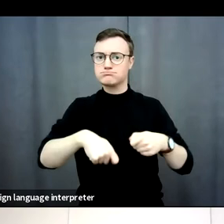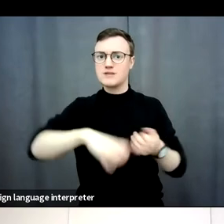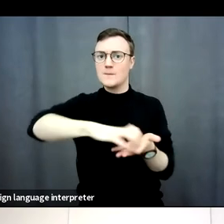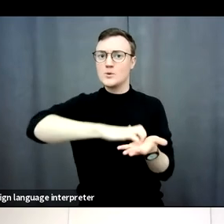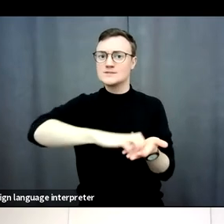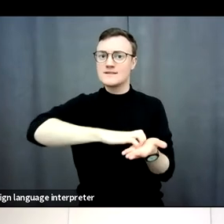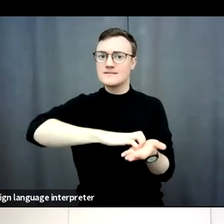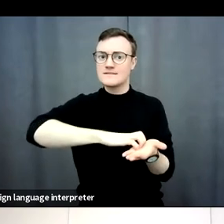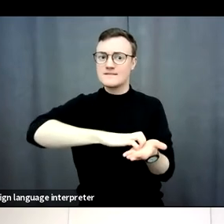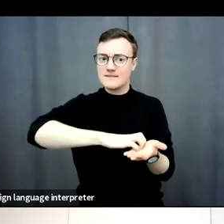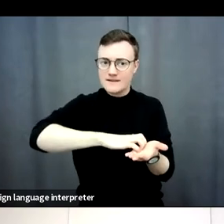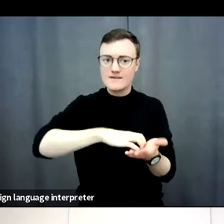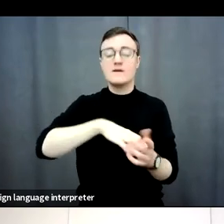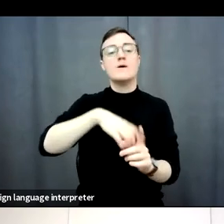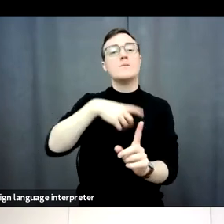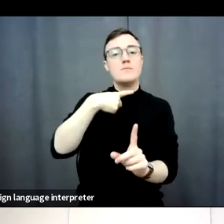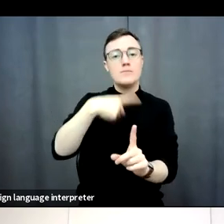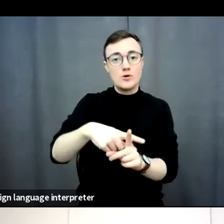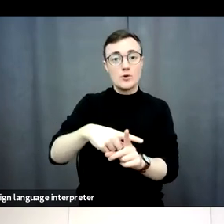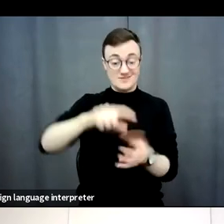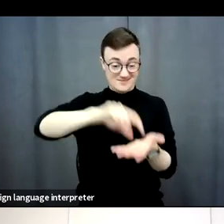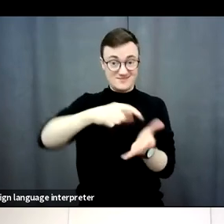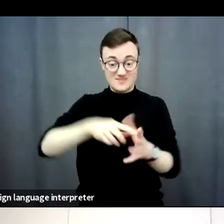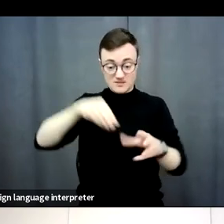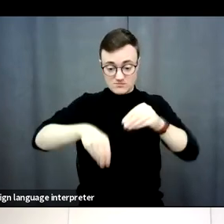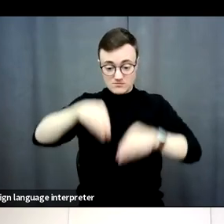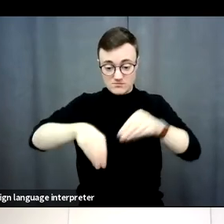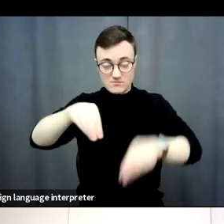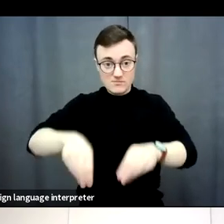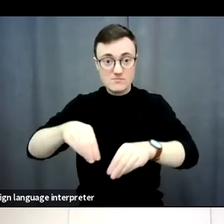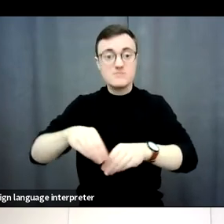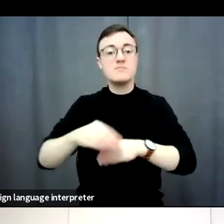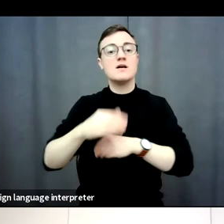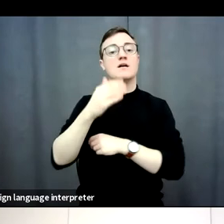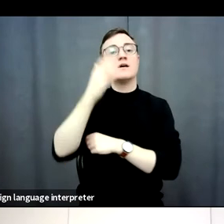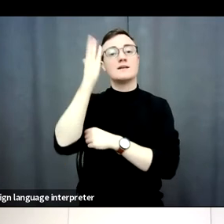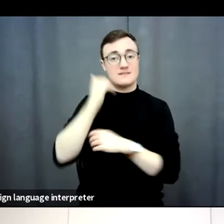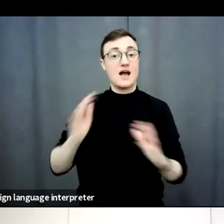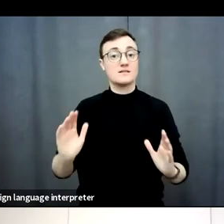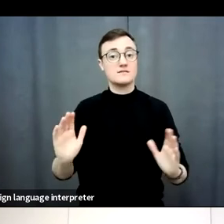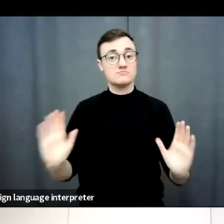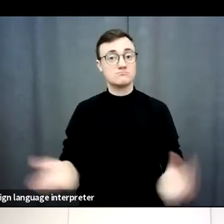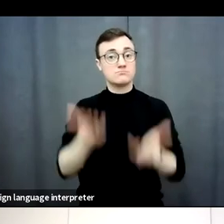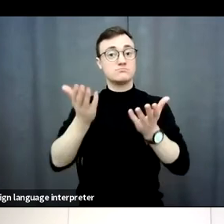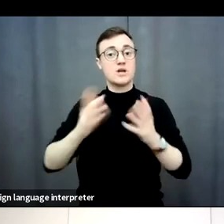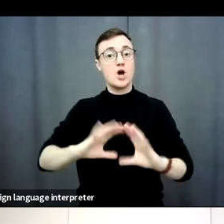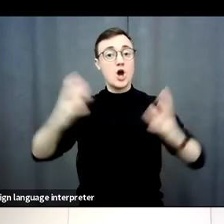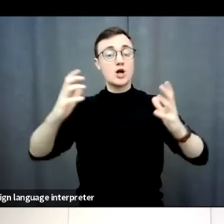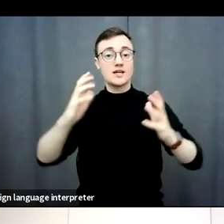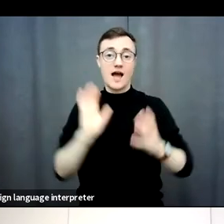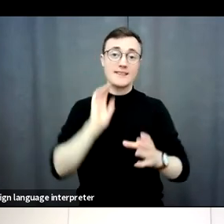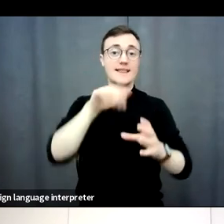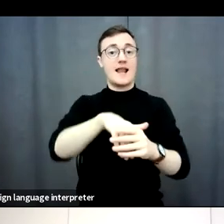teaching material can be a useful and important tool for increased participation and